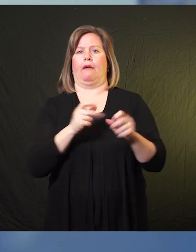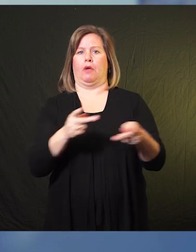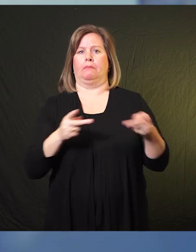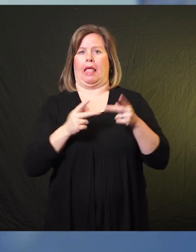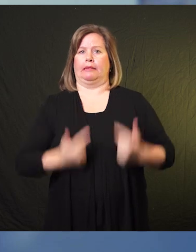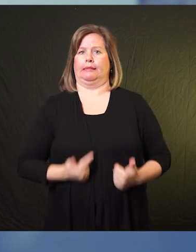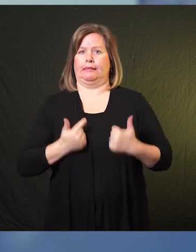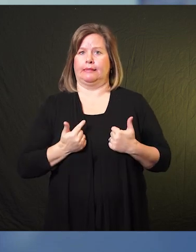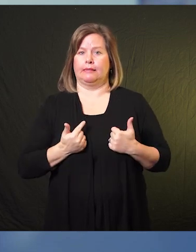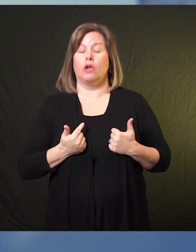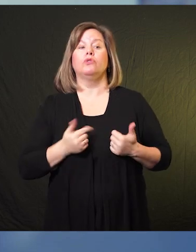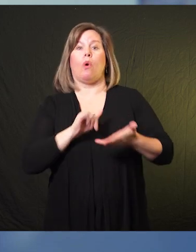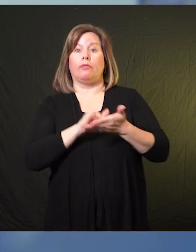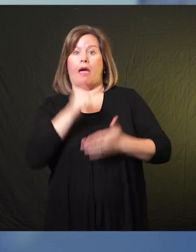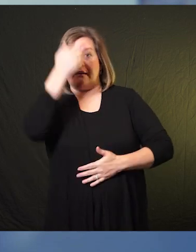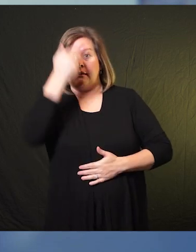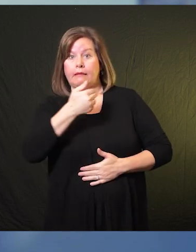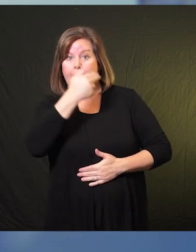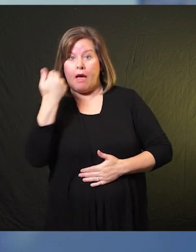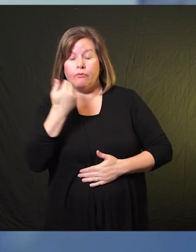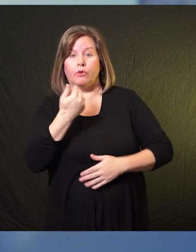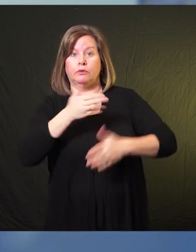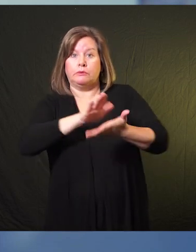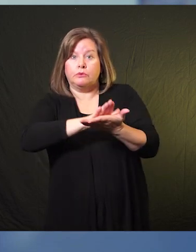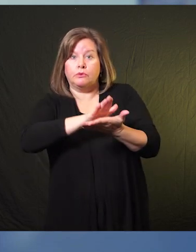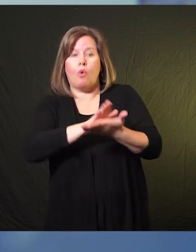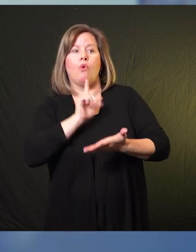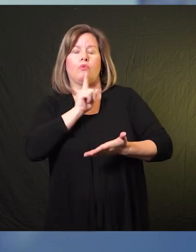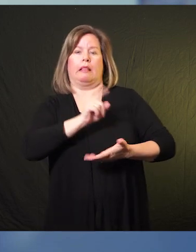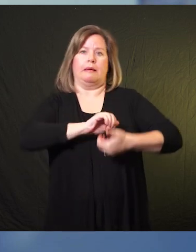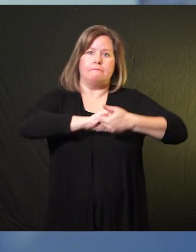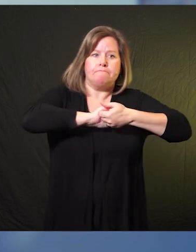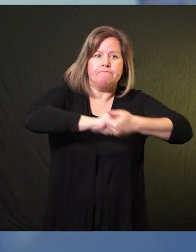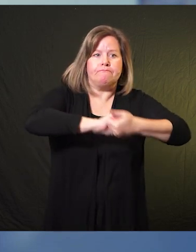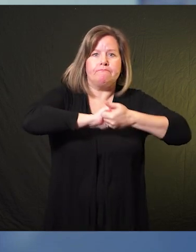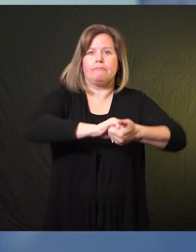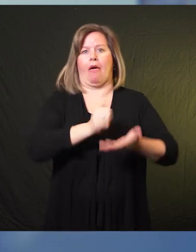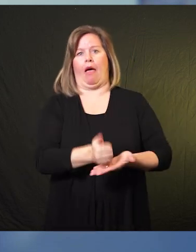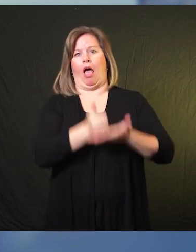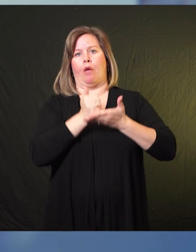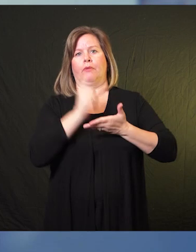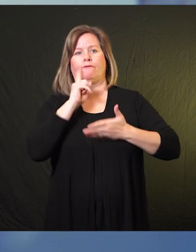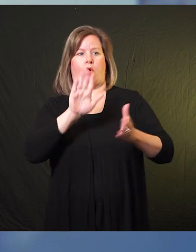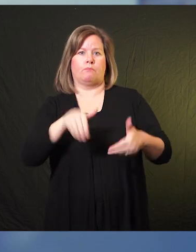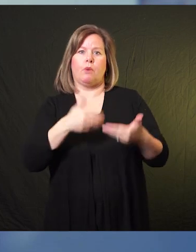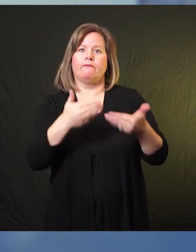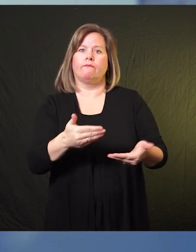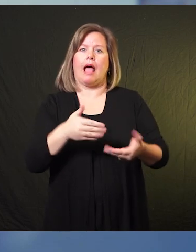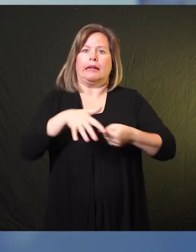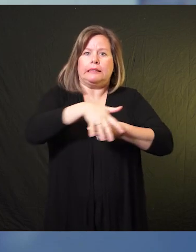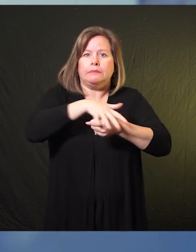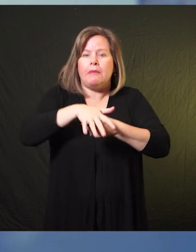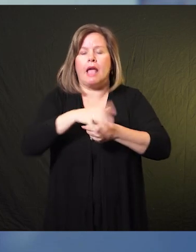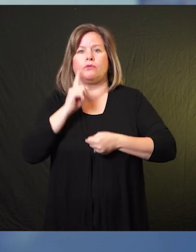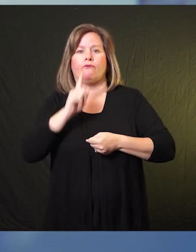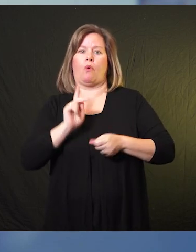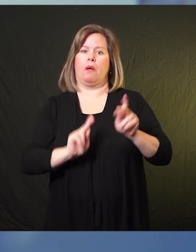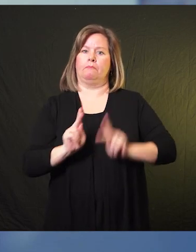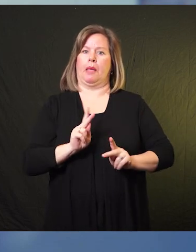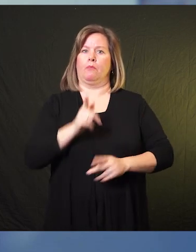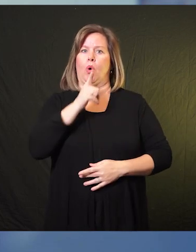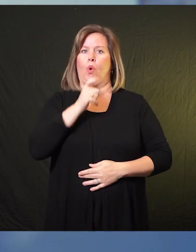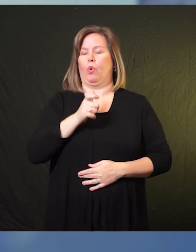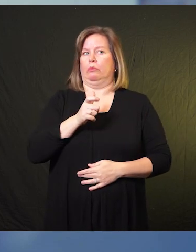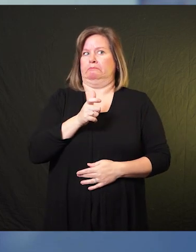right now. And the Catholic Diocese has been a huge partner and a friend to us as we provide space and care for